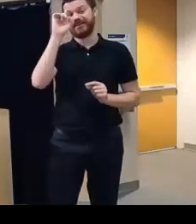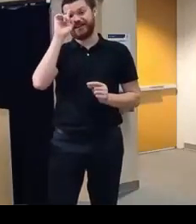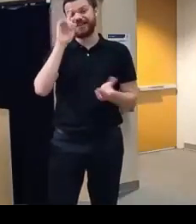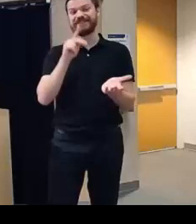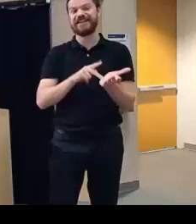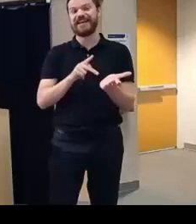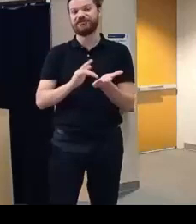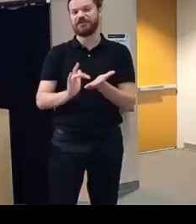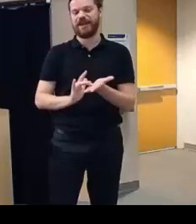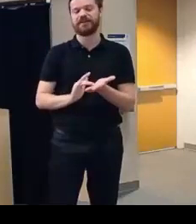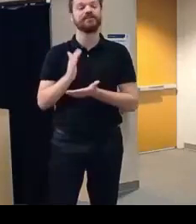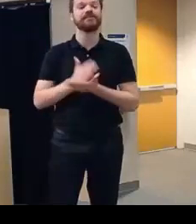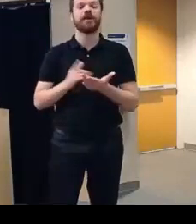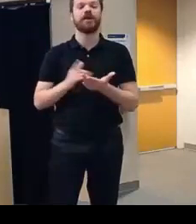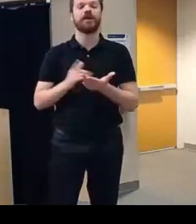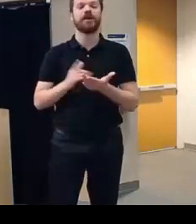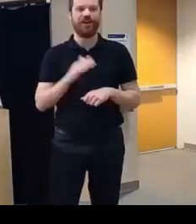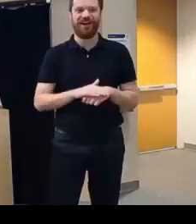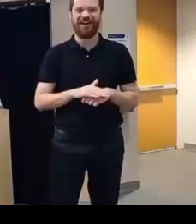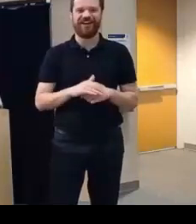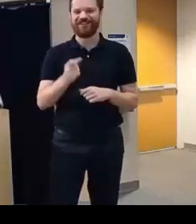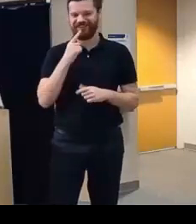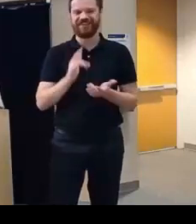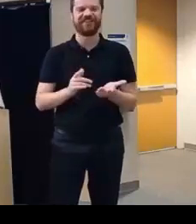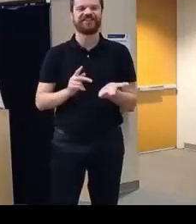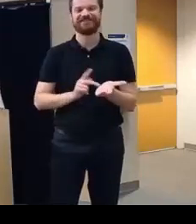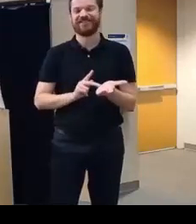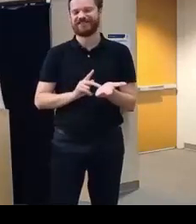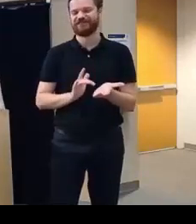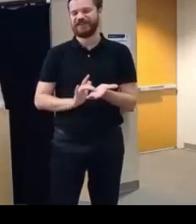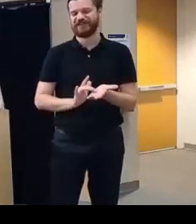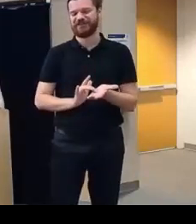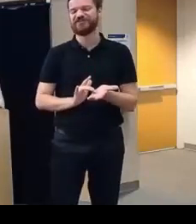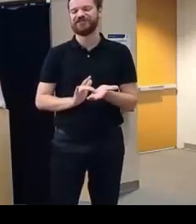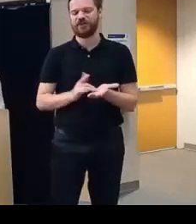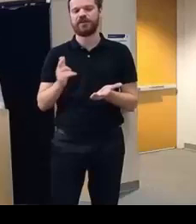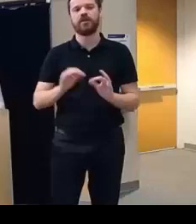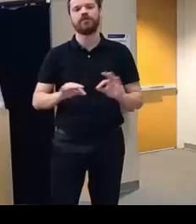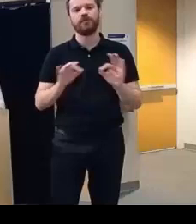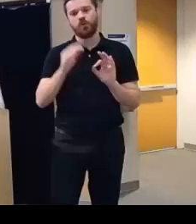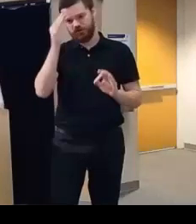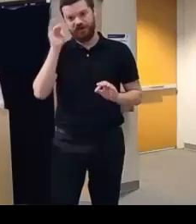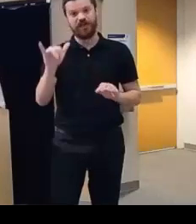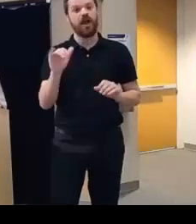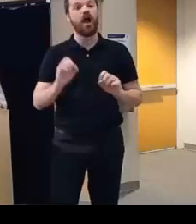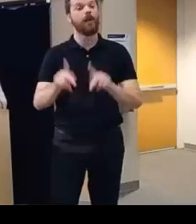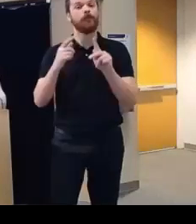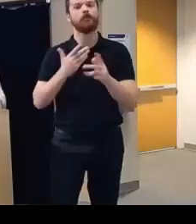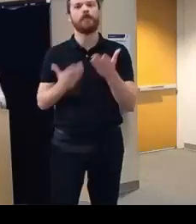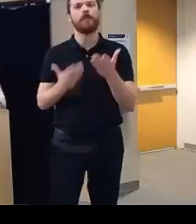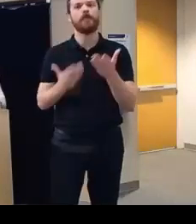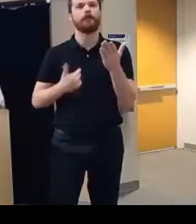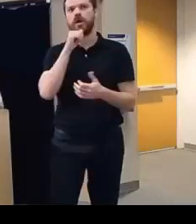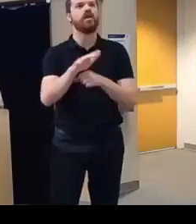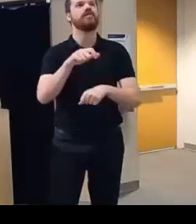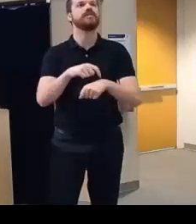them don't want to be on their psychiatric medications. So this is knowledge and important to understand, because there's an opportunity. Perhaps we're not spending as much